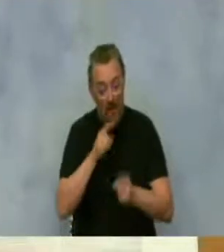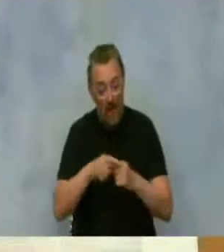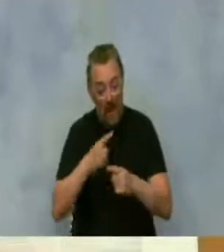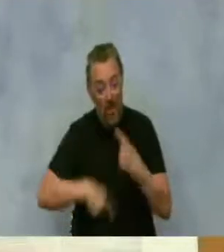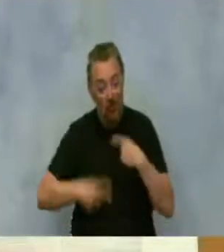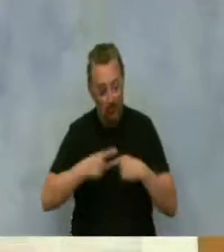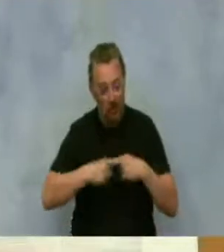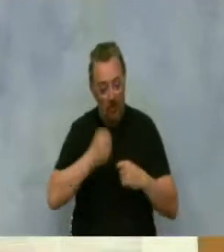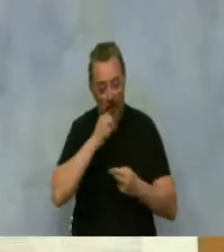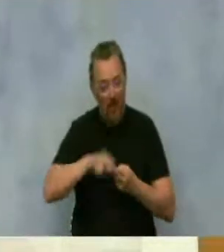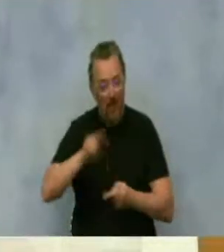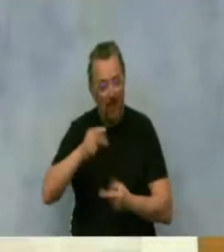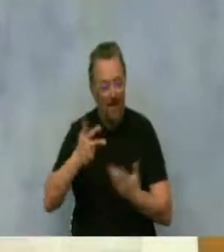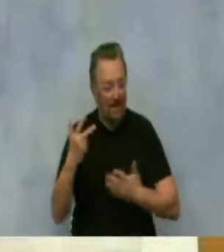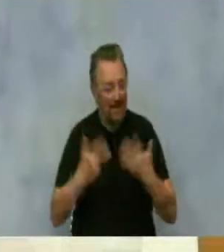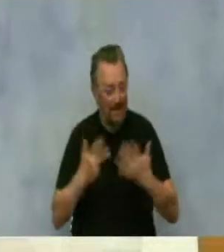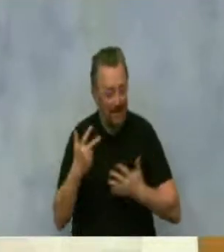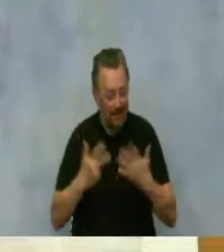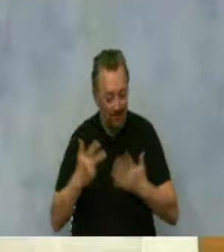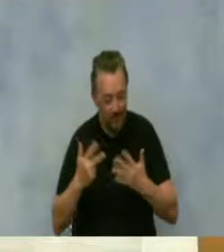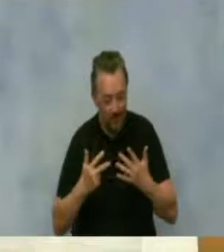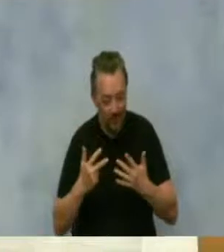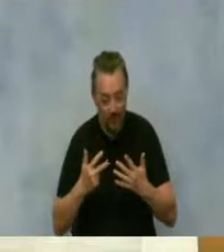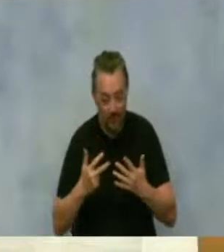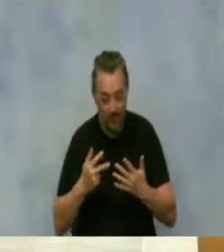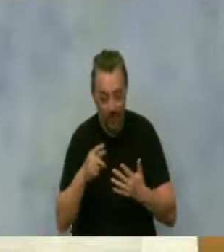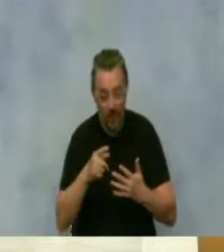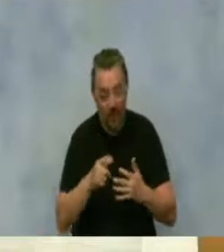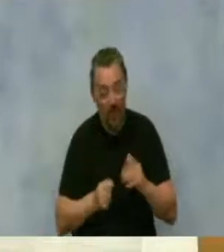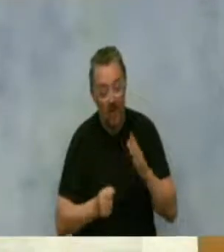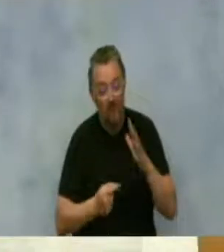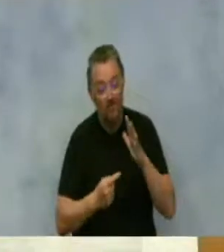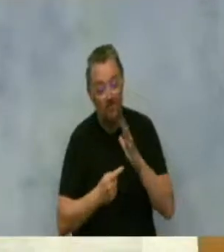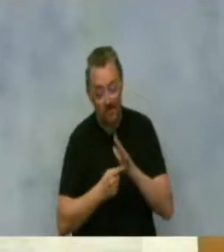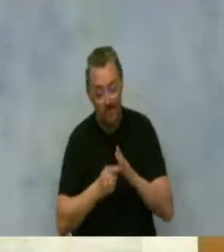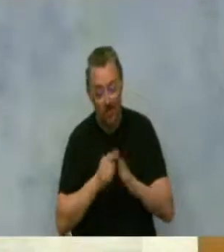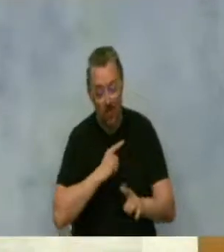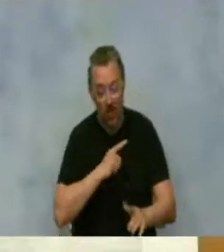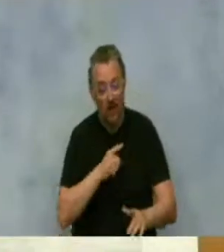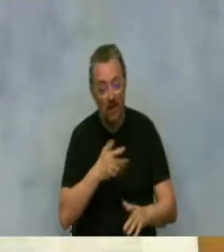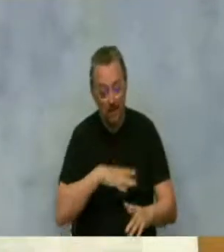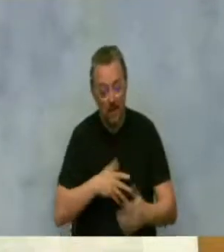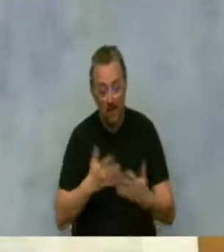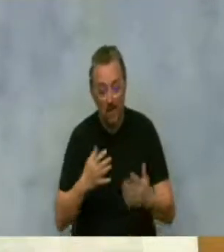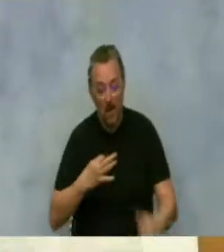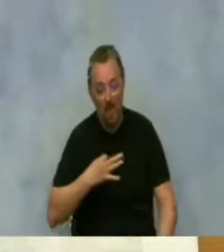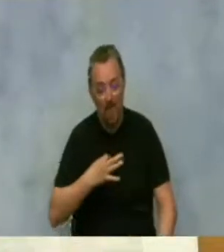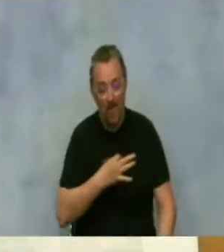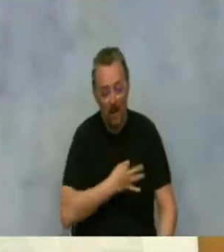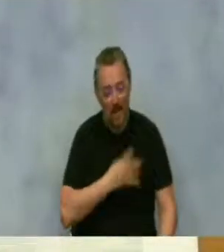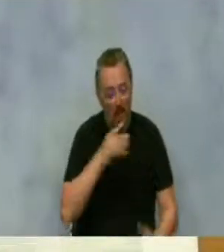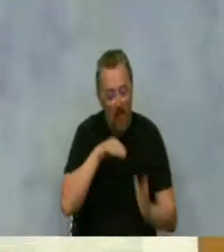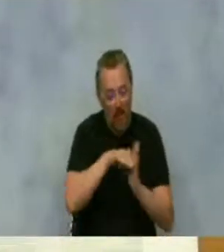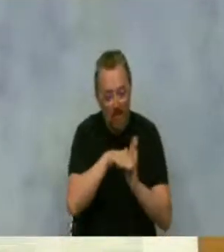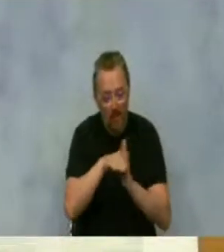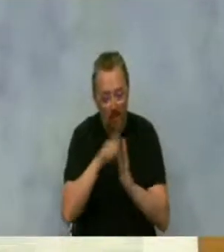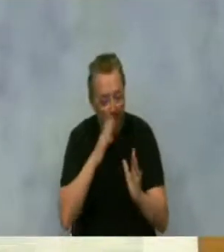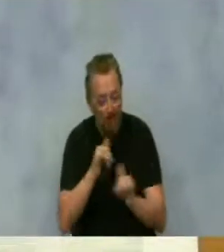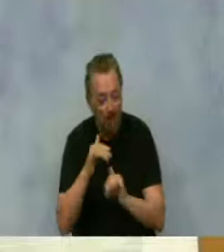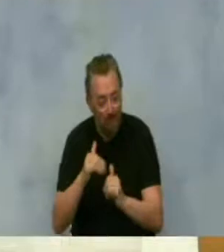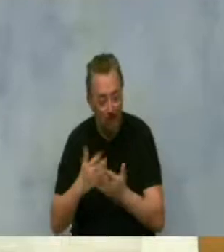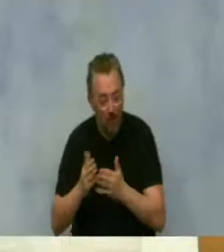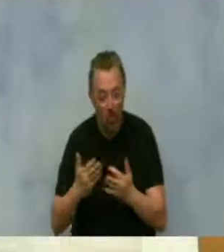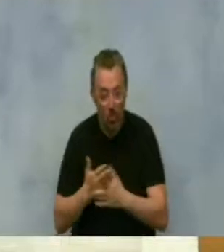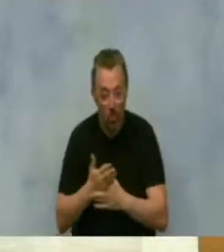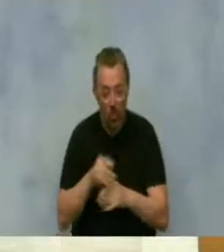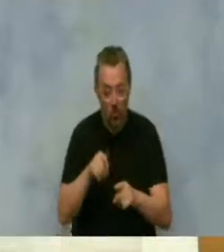year. You will also see that the main increase is reflected in the number of medical examinations that have been processed during this period, and that